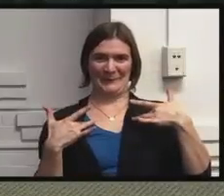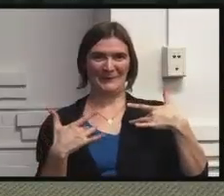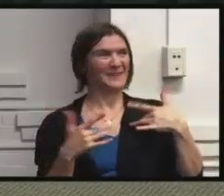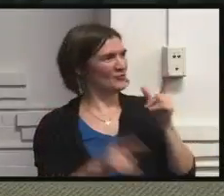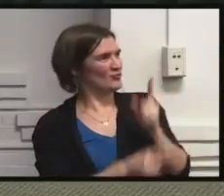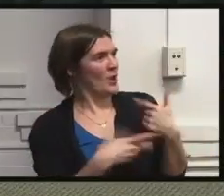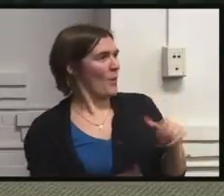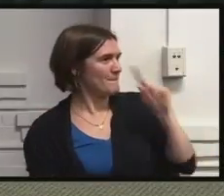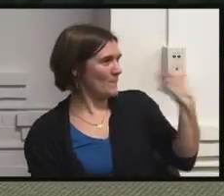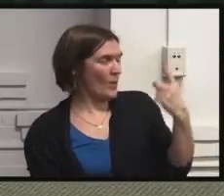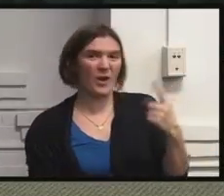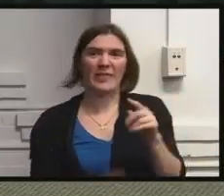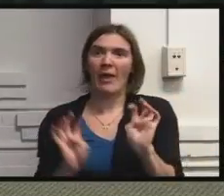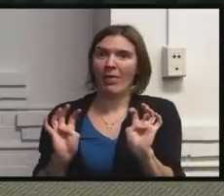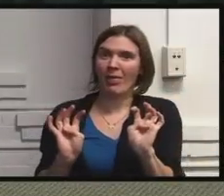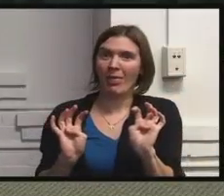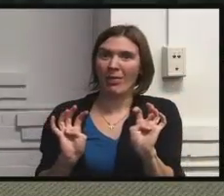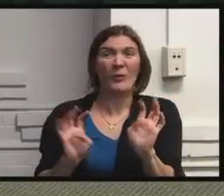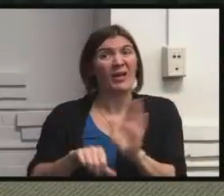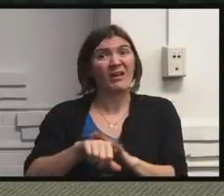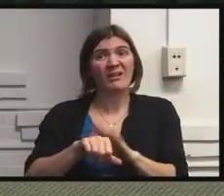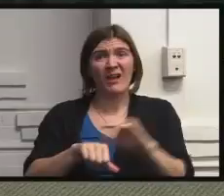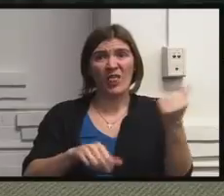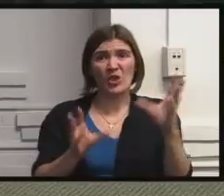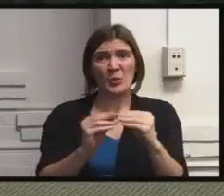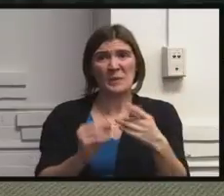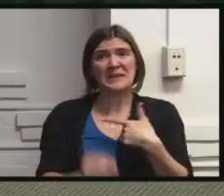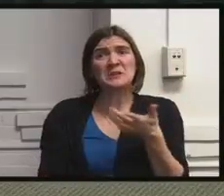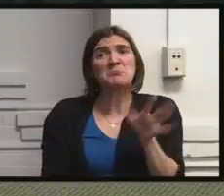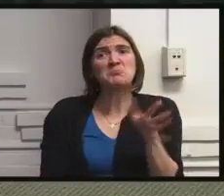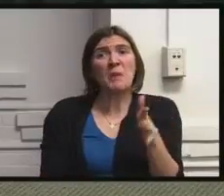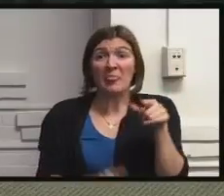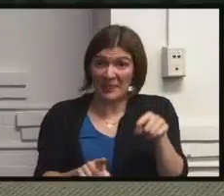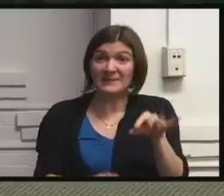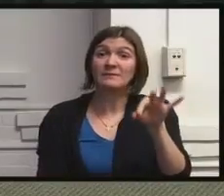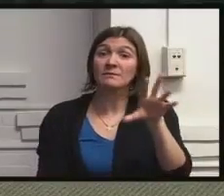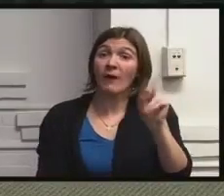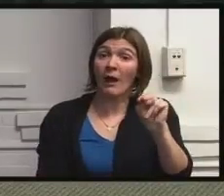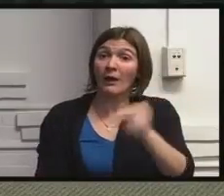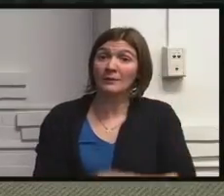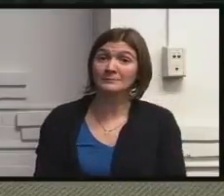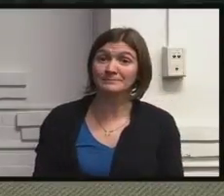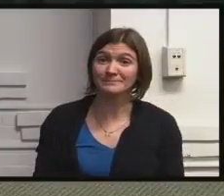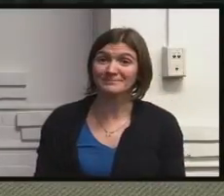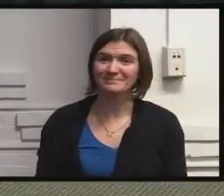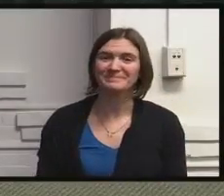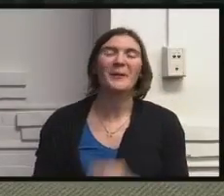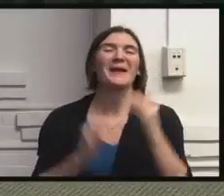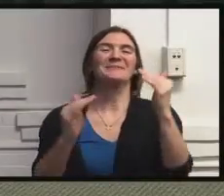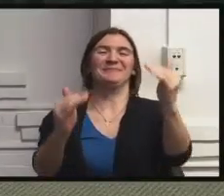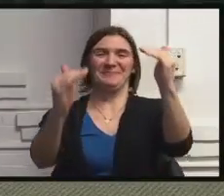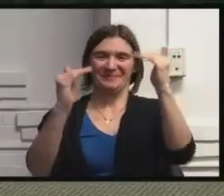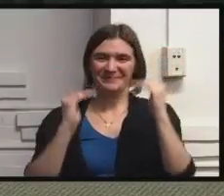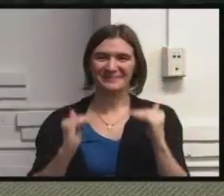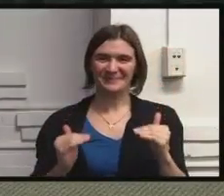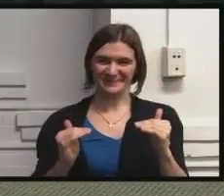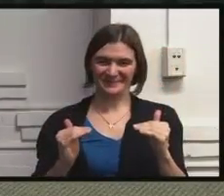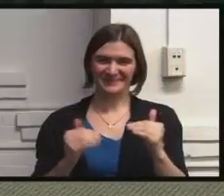We haven't had fun a lot of our meetings like this. That was fun. So the next matter on the